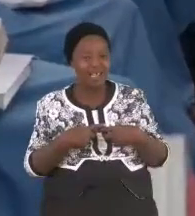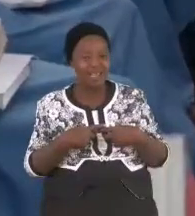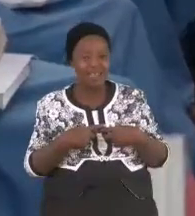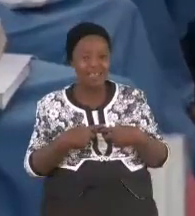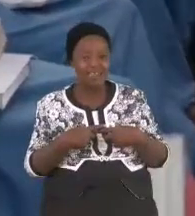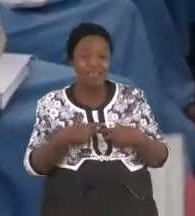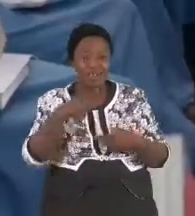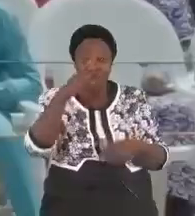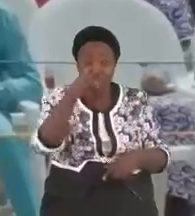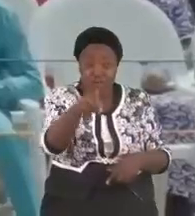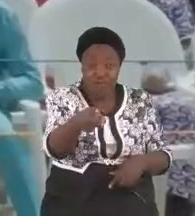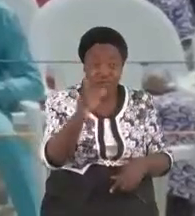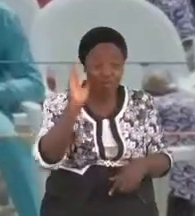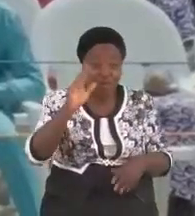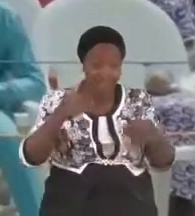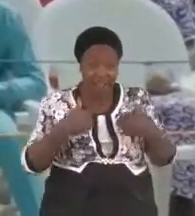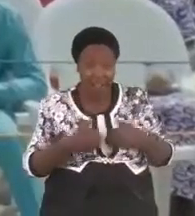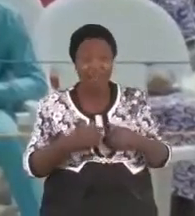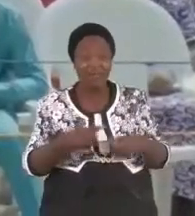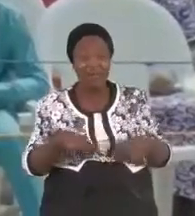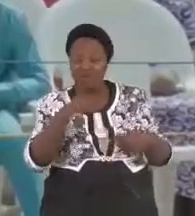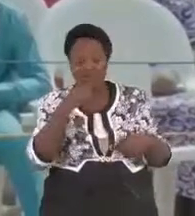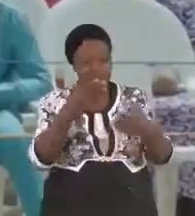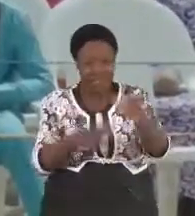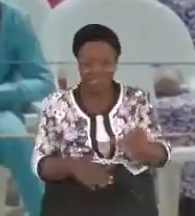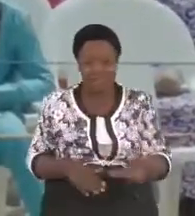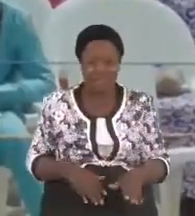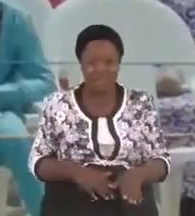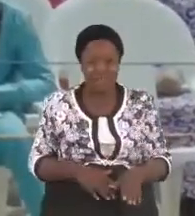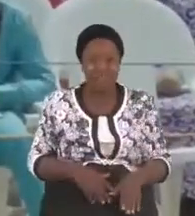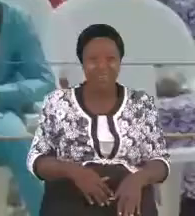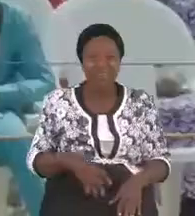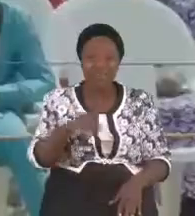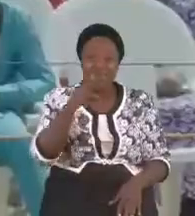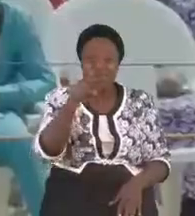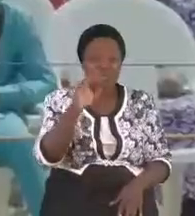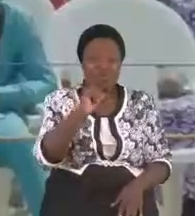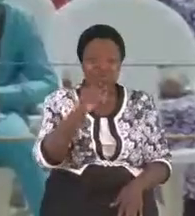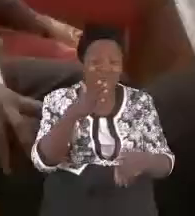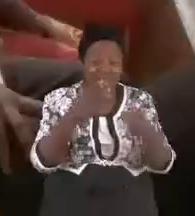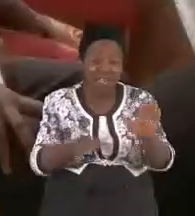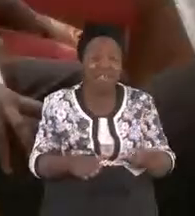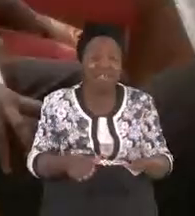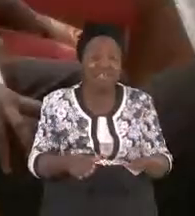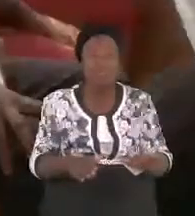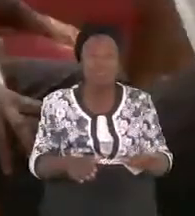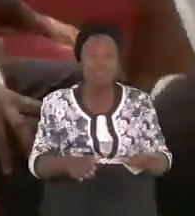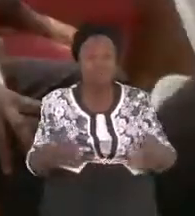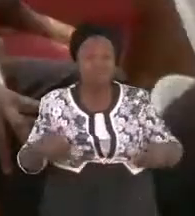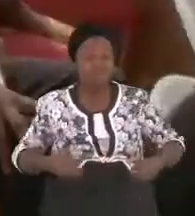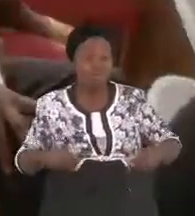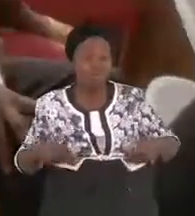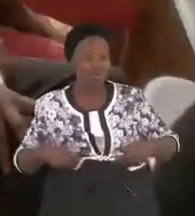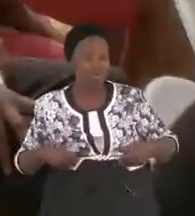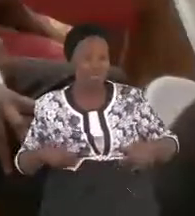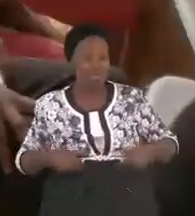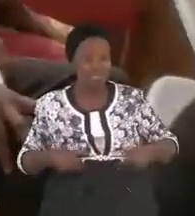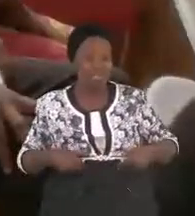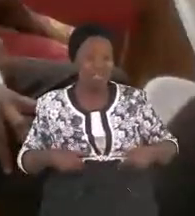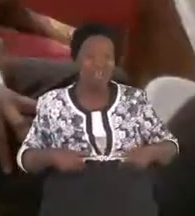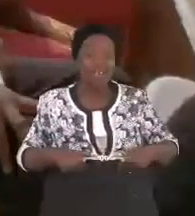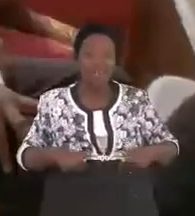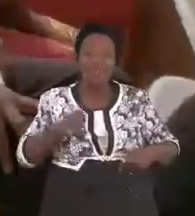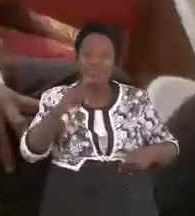have life. I said, not death. You will not die prematurely. You will not die